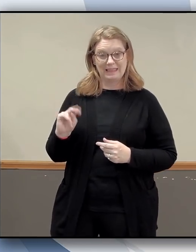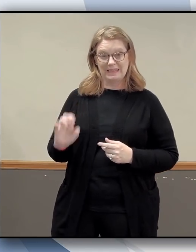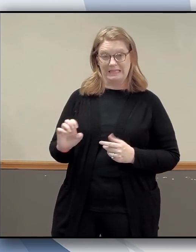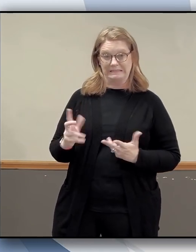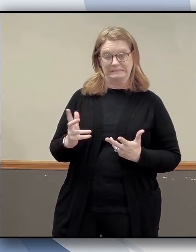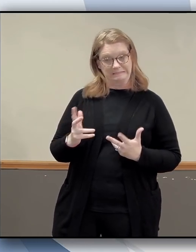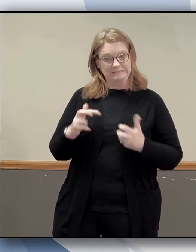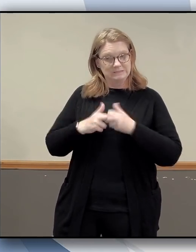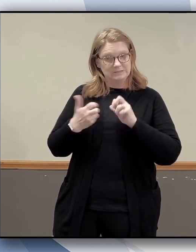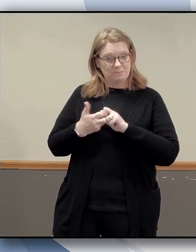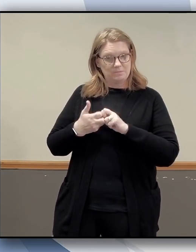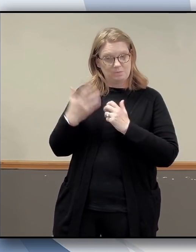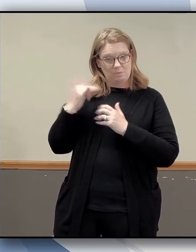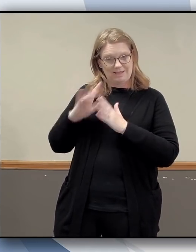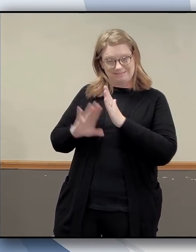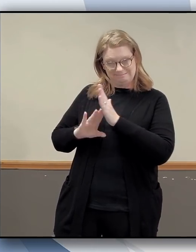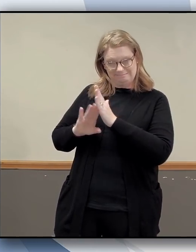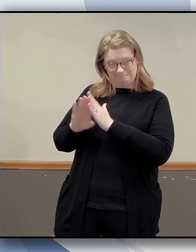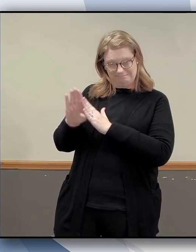continues to rise.